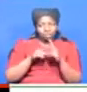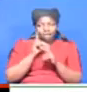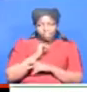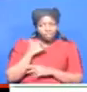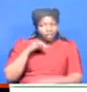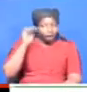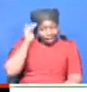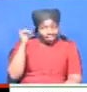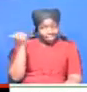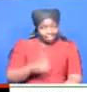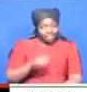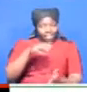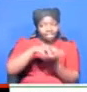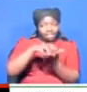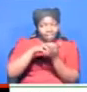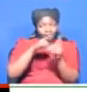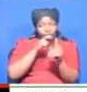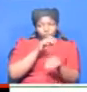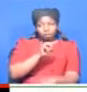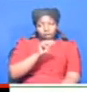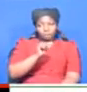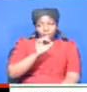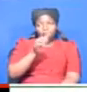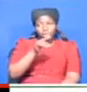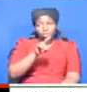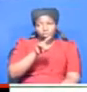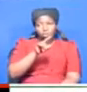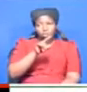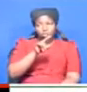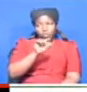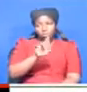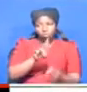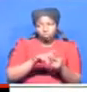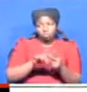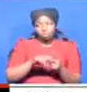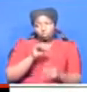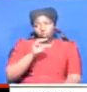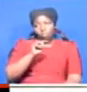single incident from Machogu, from Igosi, or from the UDA team.